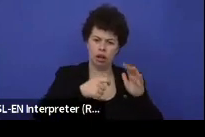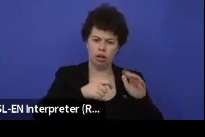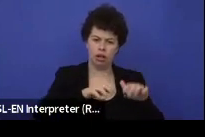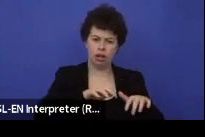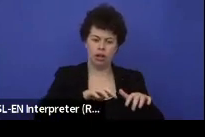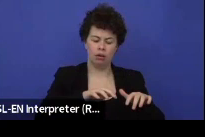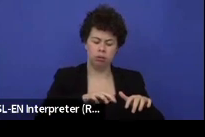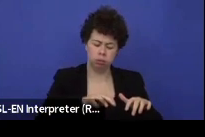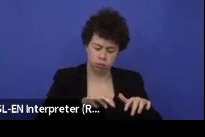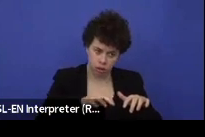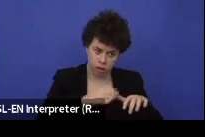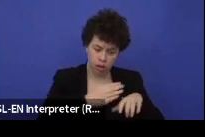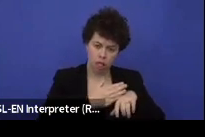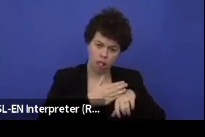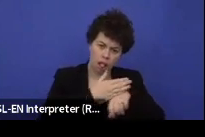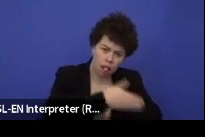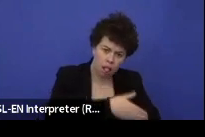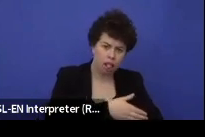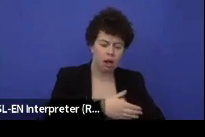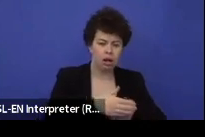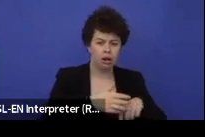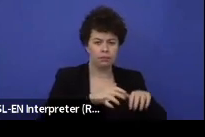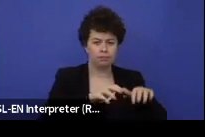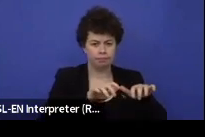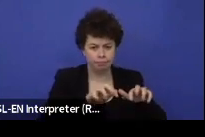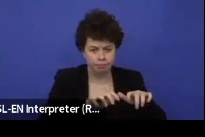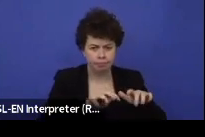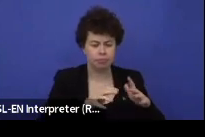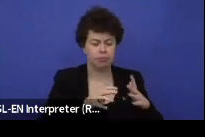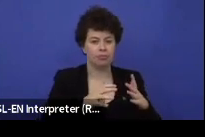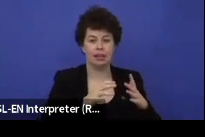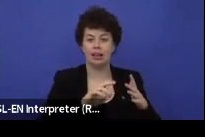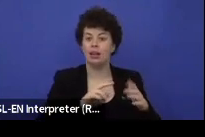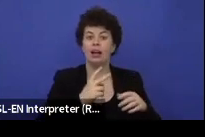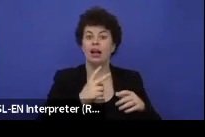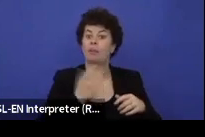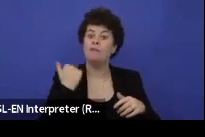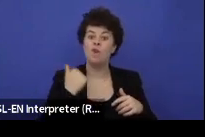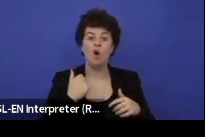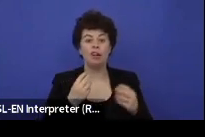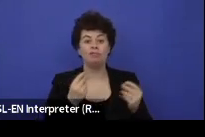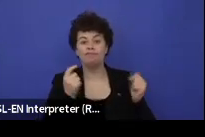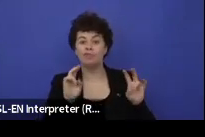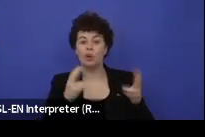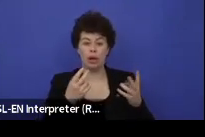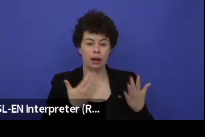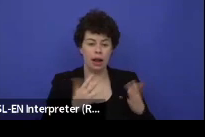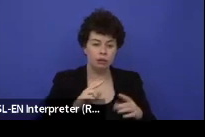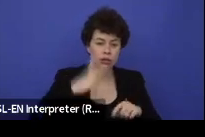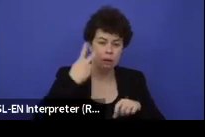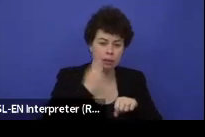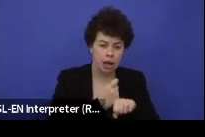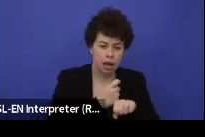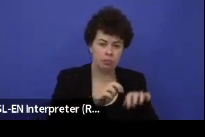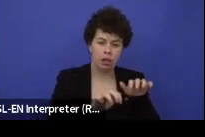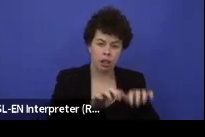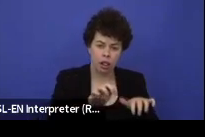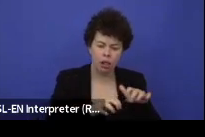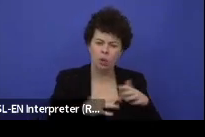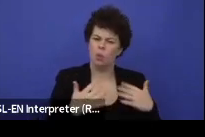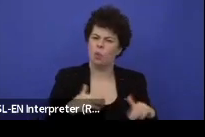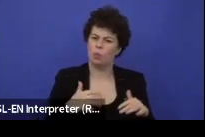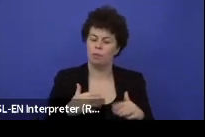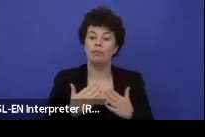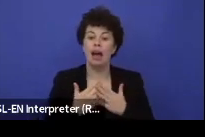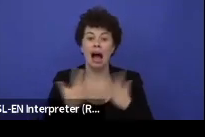just become cumbersome. They take twice as long. A lot of people actually